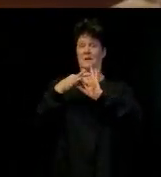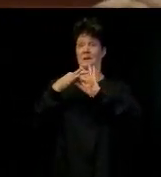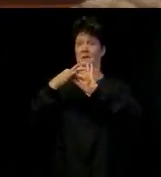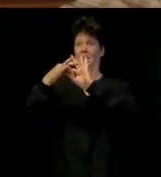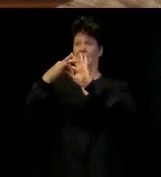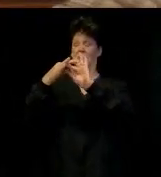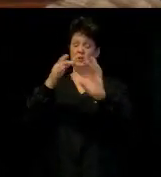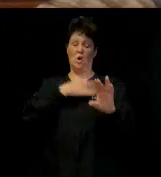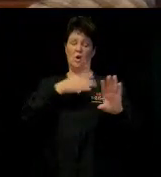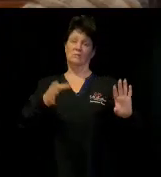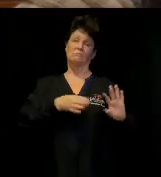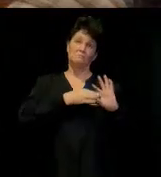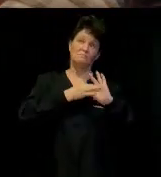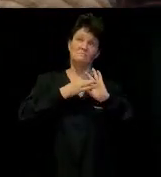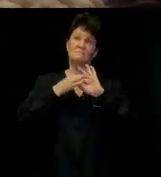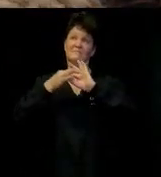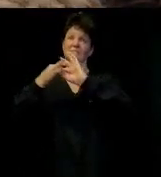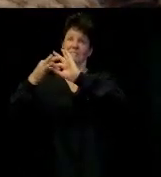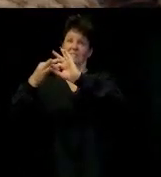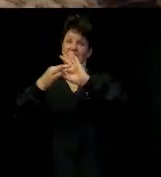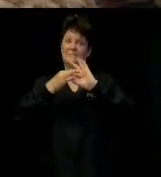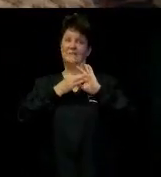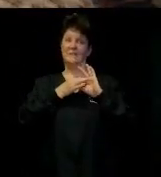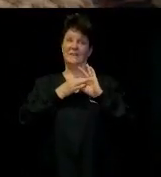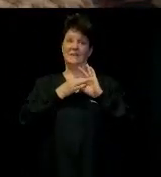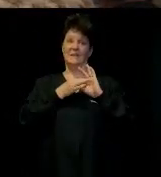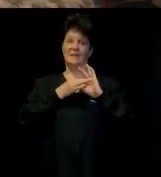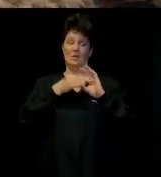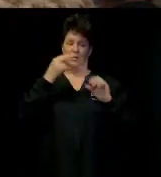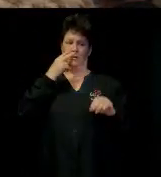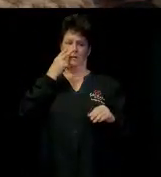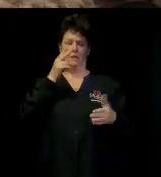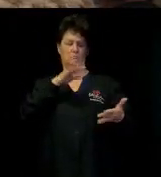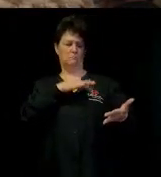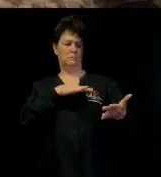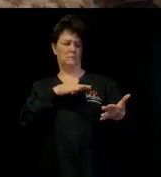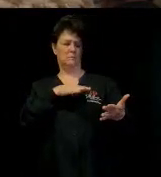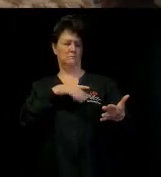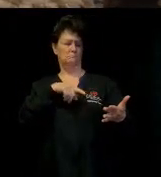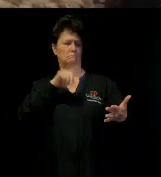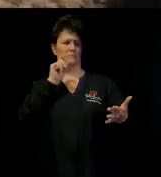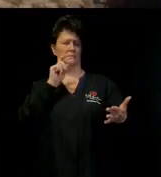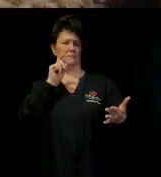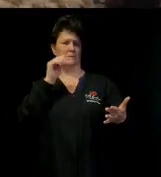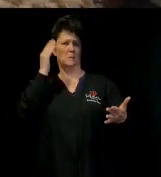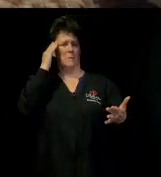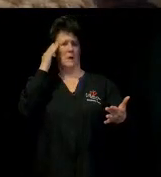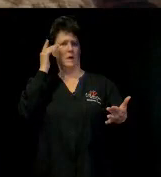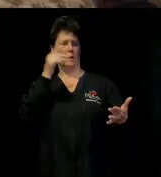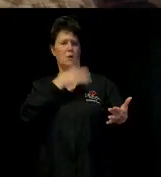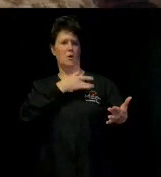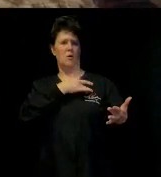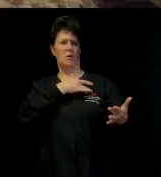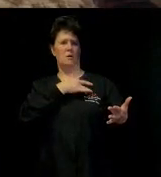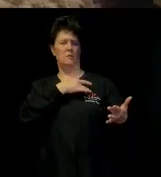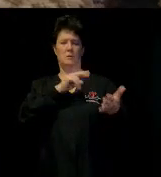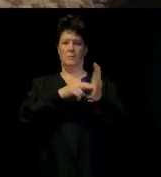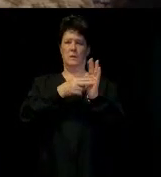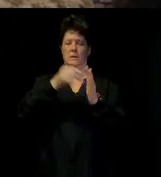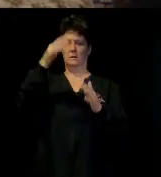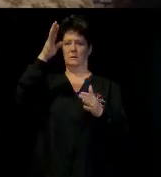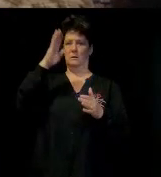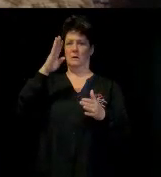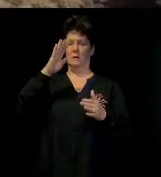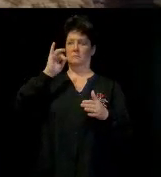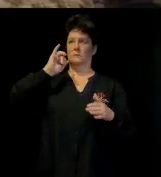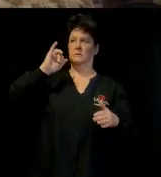God. Notice how the correlation you're seeing, mind and heart. His heart and his mind are the same. When you have God's heart, you